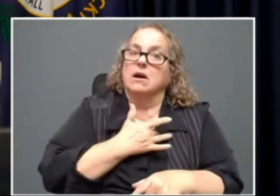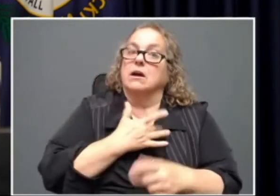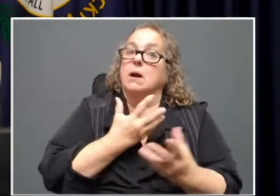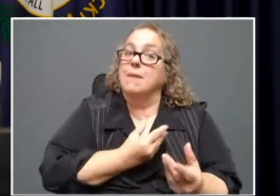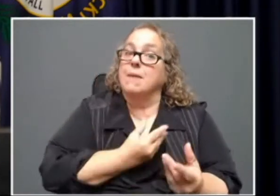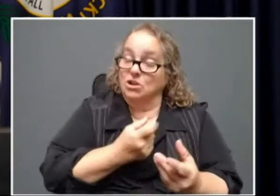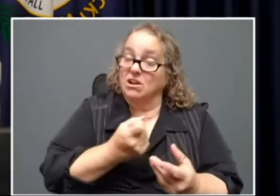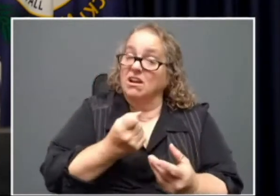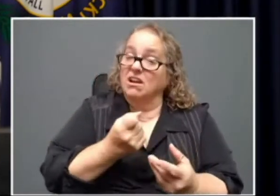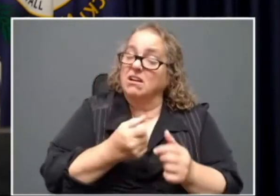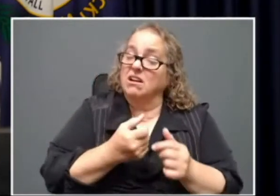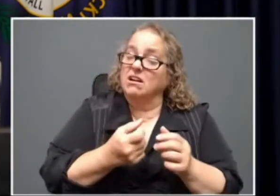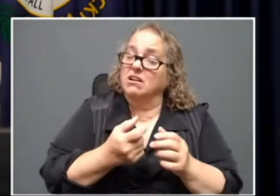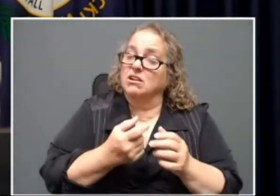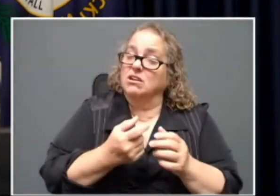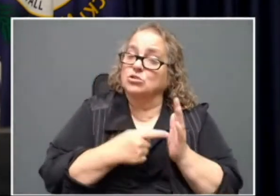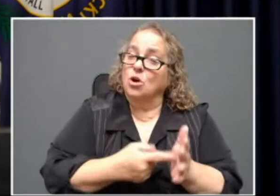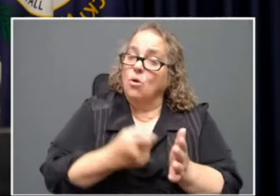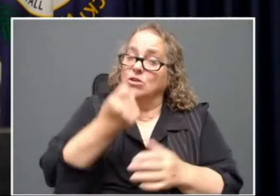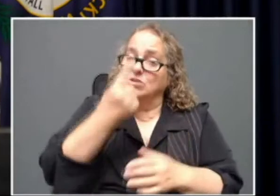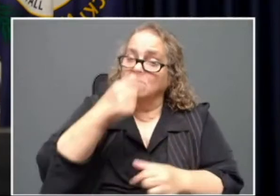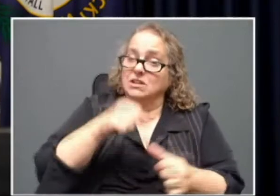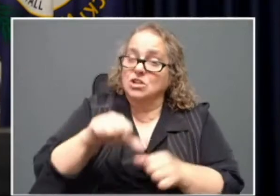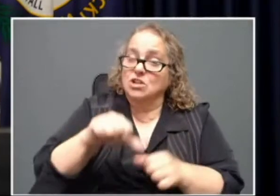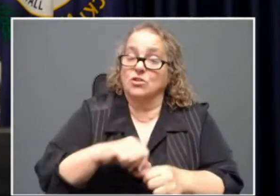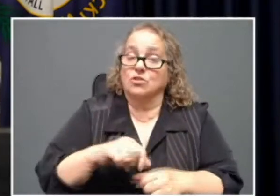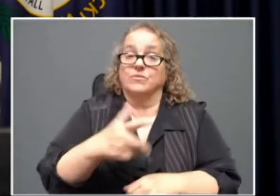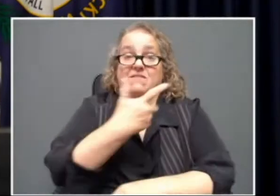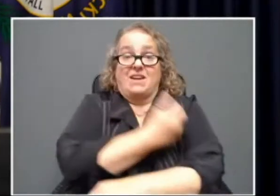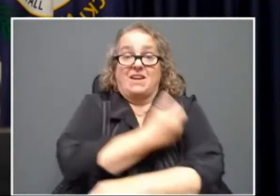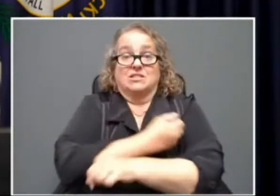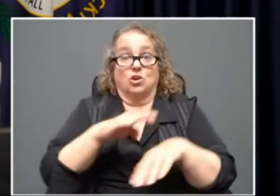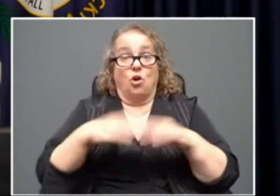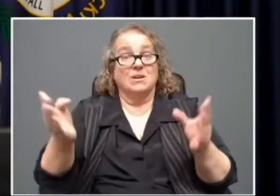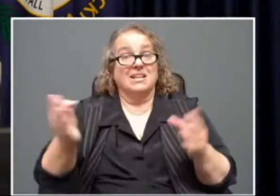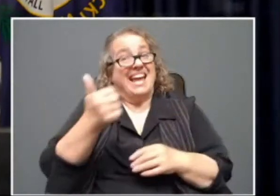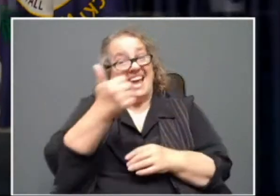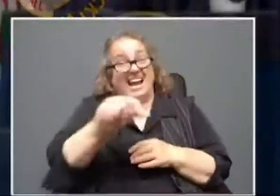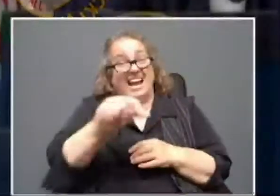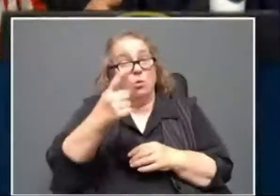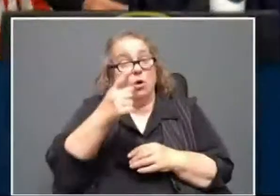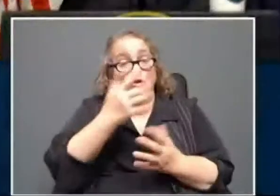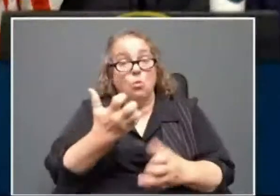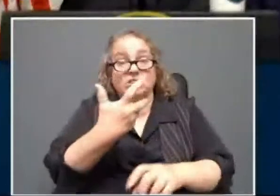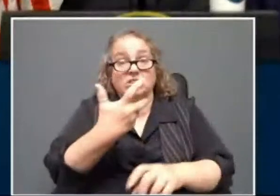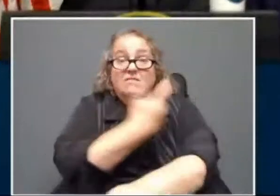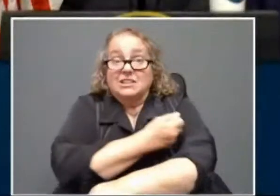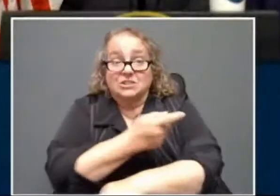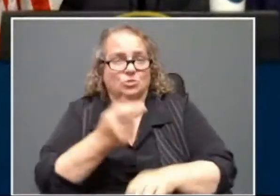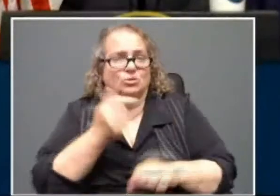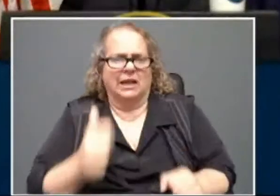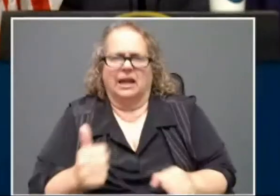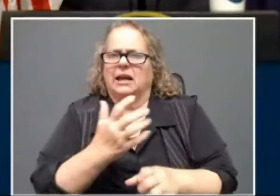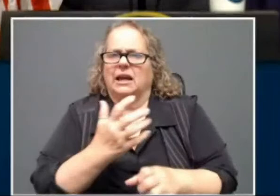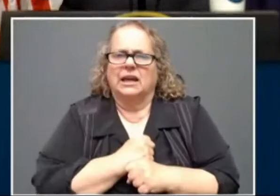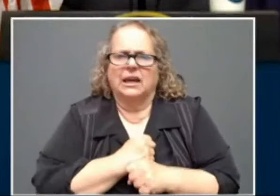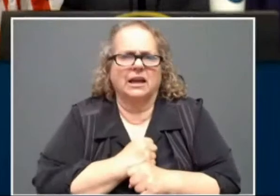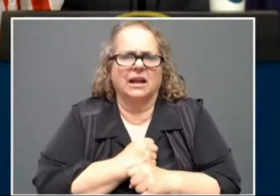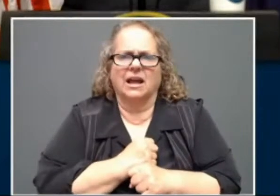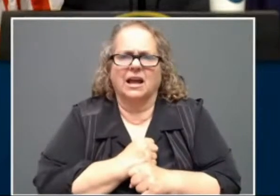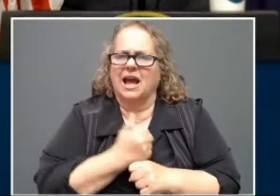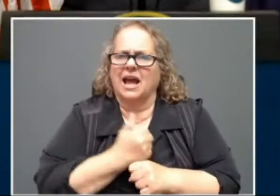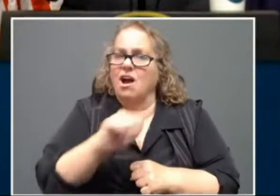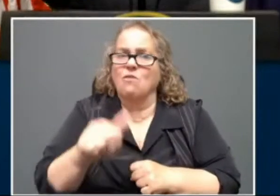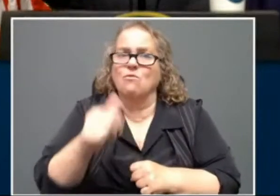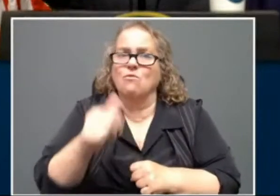another. Vaccine openings. Basically, anybody who wants one can get a vaccine. Everybody who wants one that qualifies can get